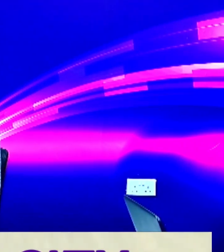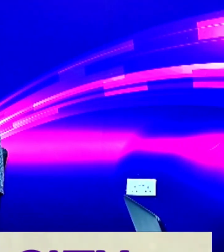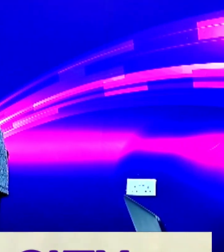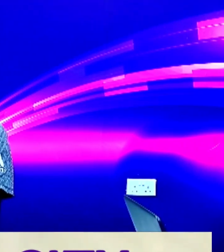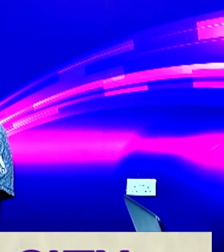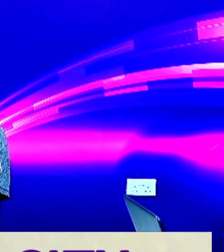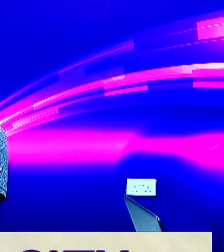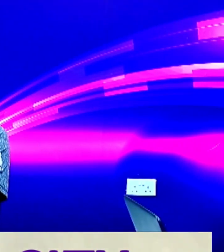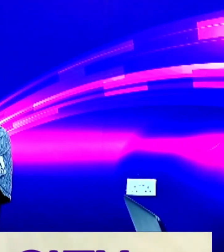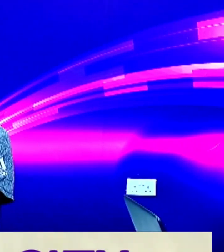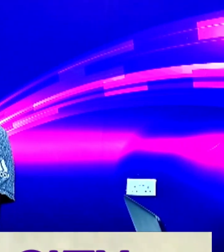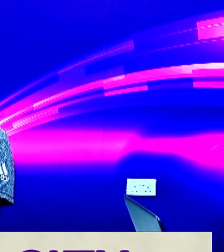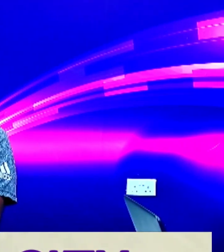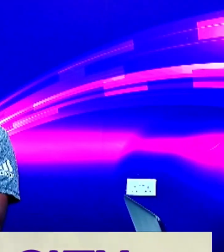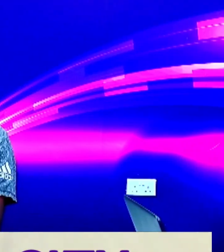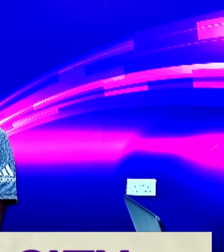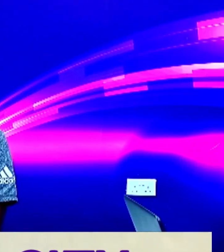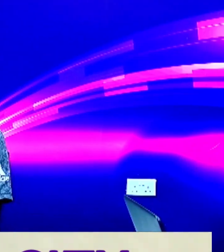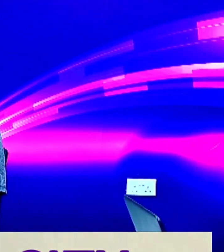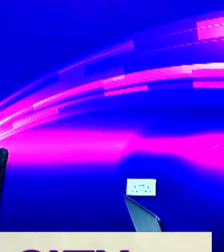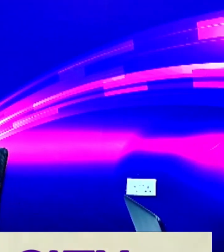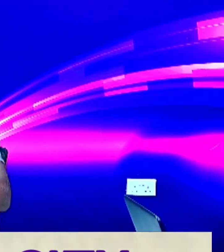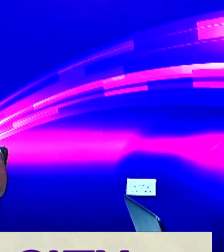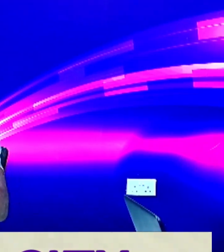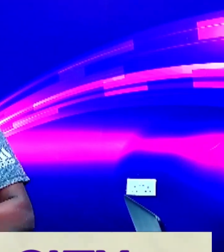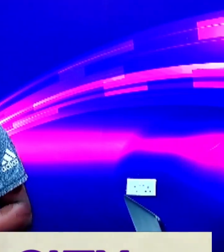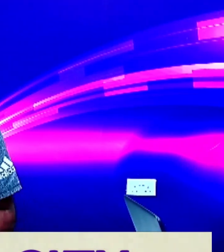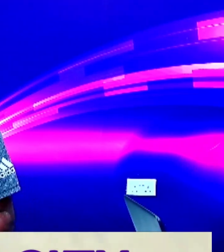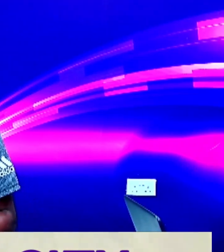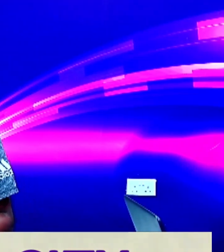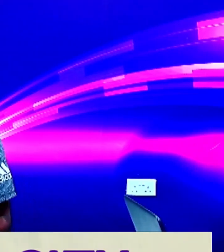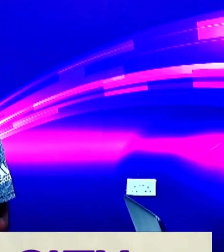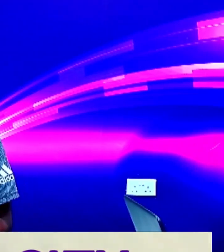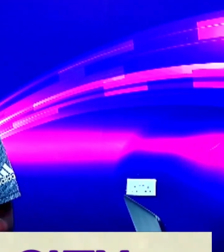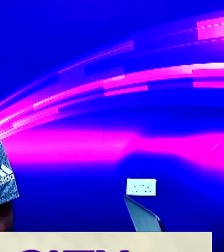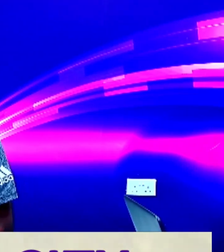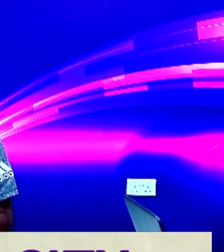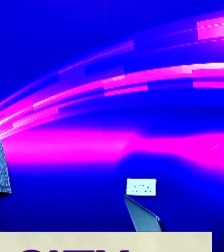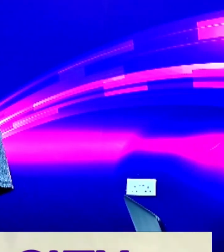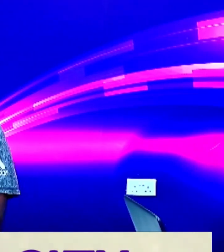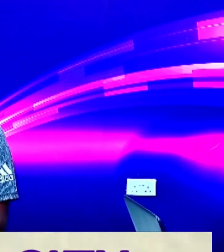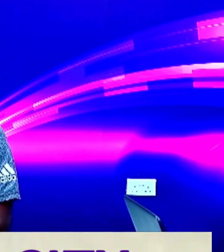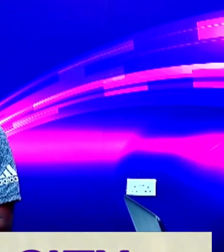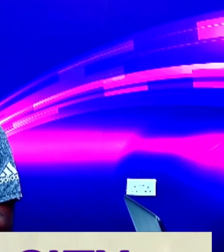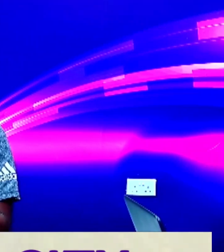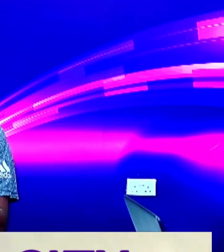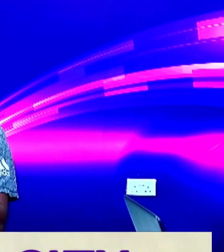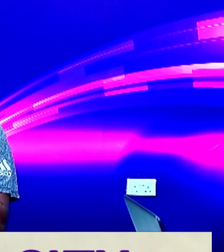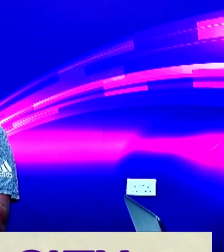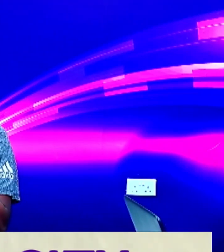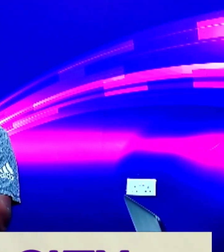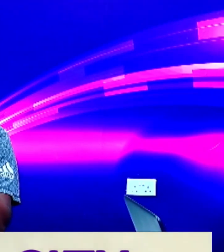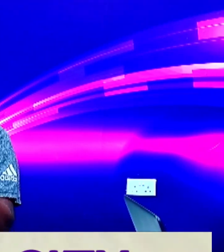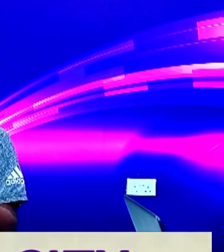an opportunity on a weak link, probably they can push and score. As you